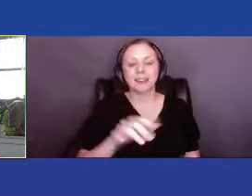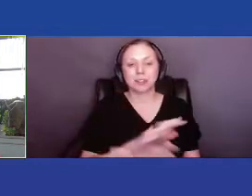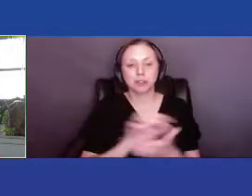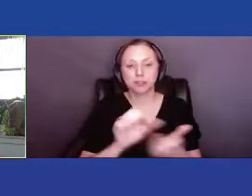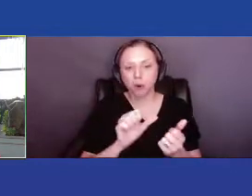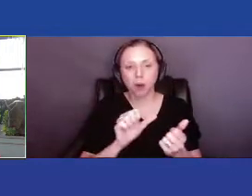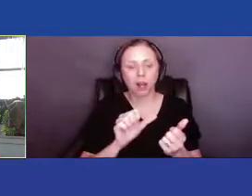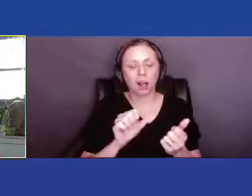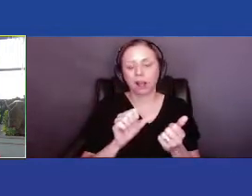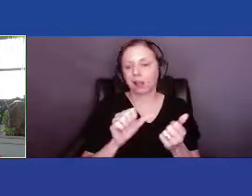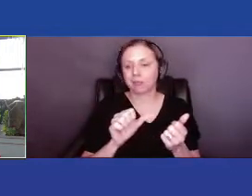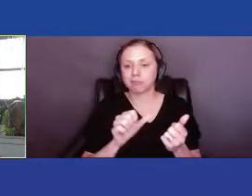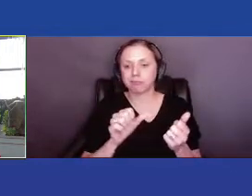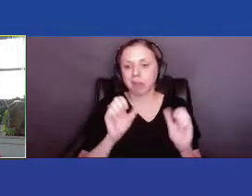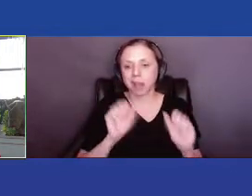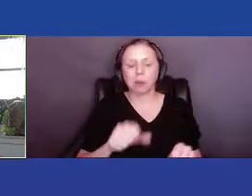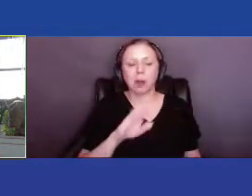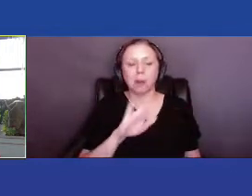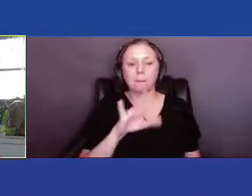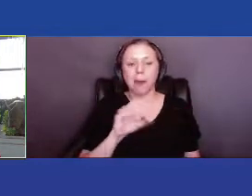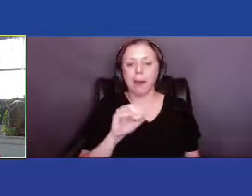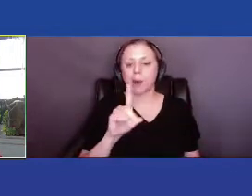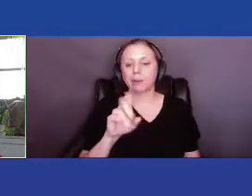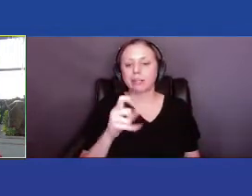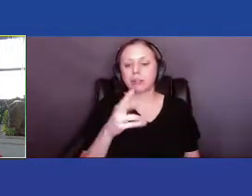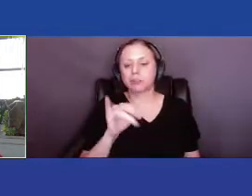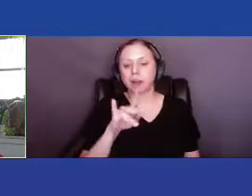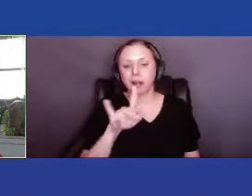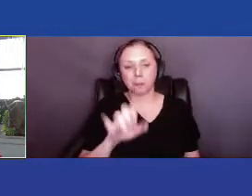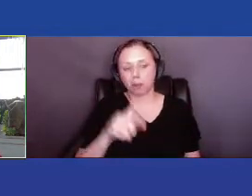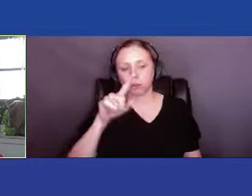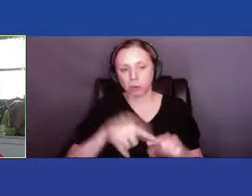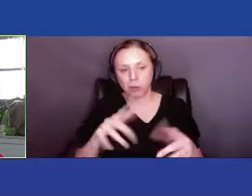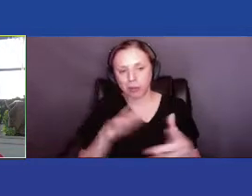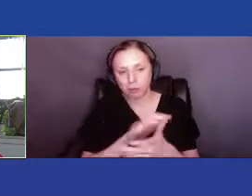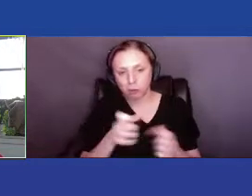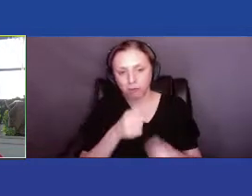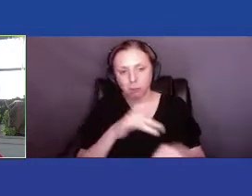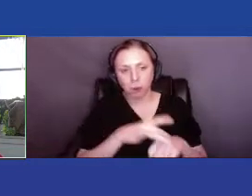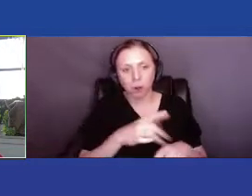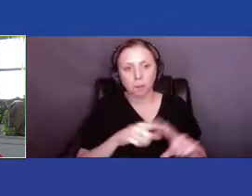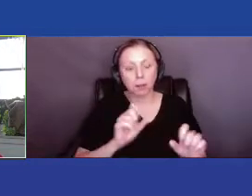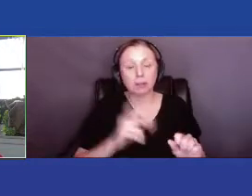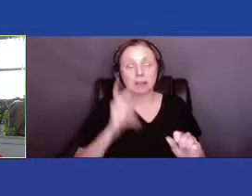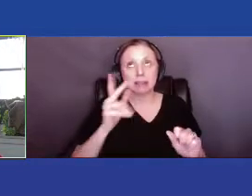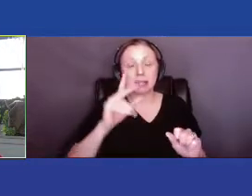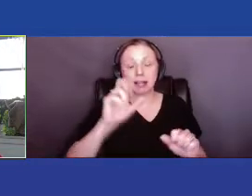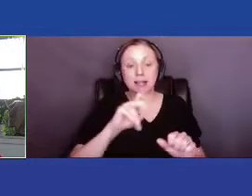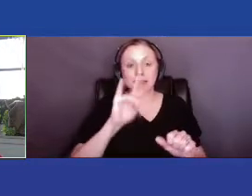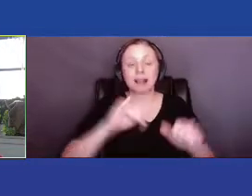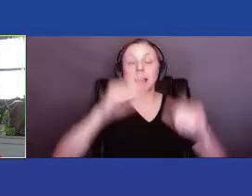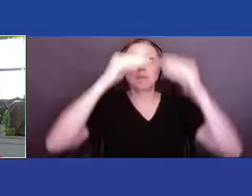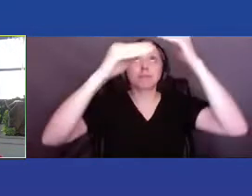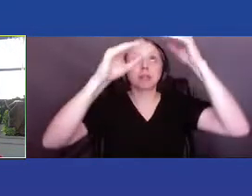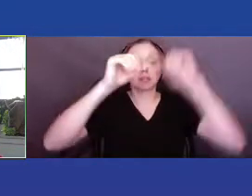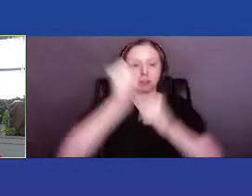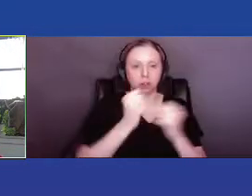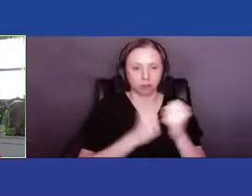plastic containers were used to build this, and we're seeing a skylight in the structure. Next slide.